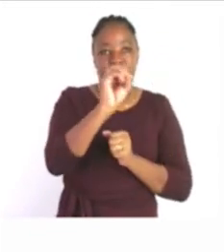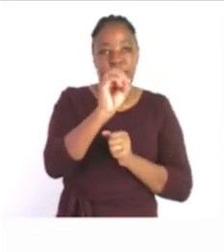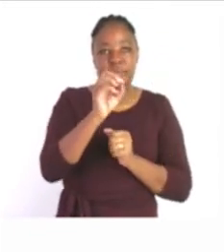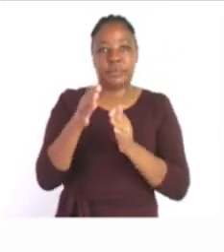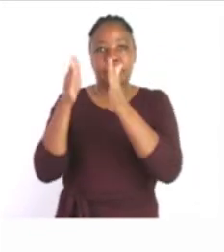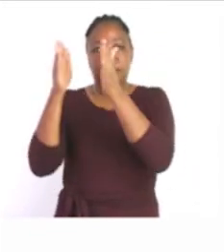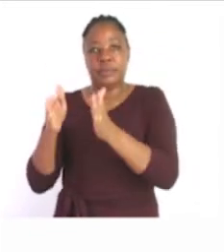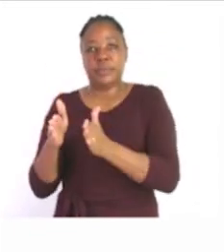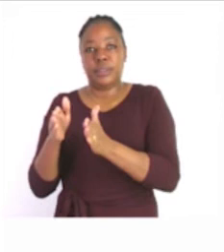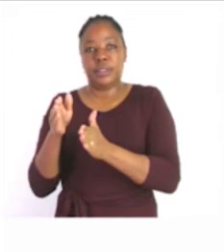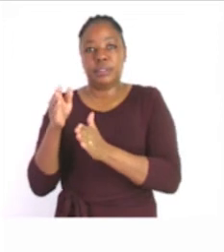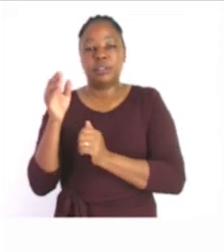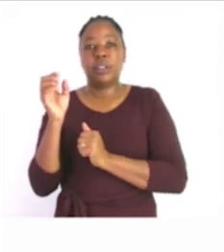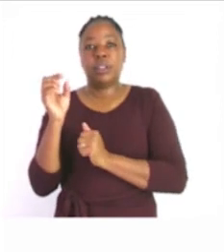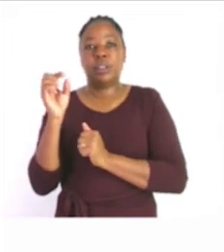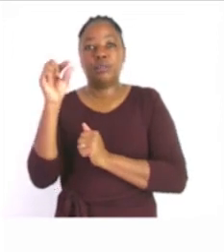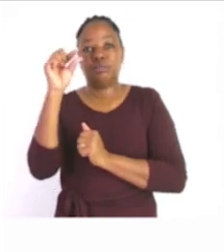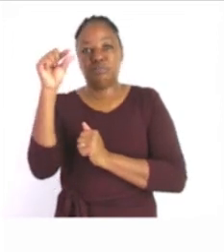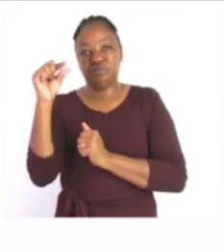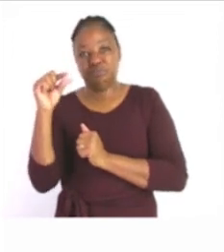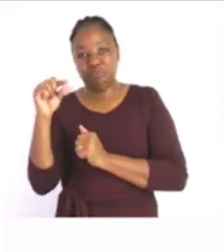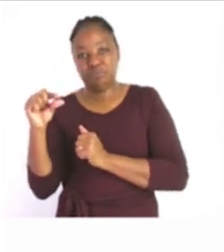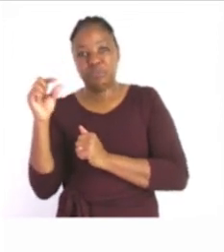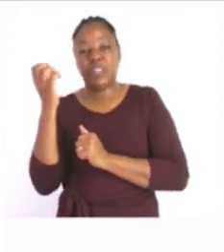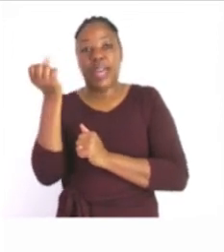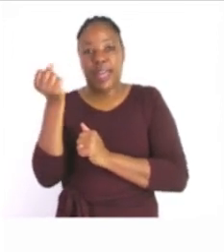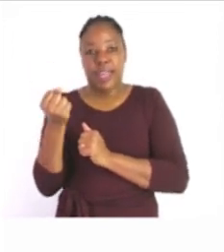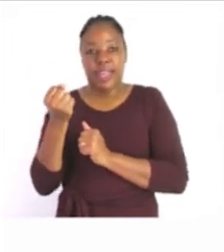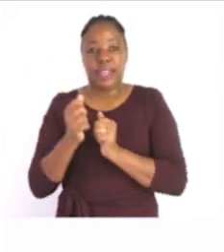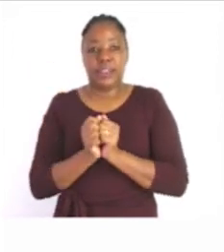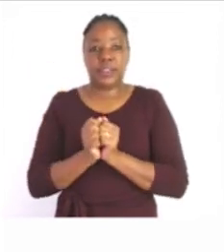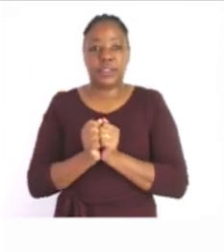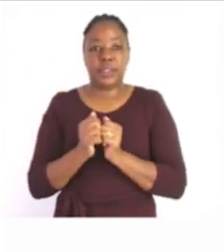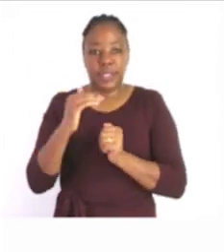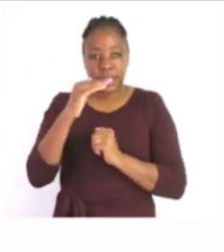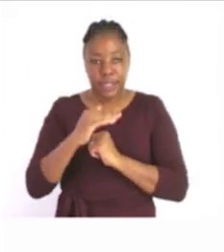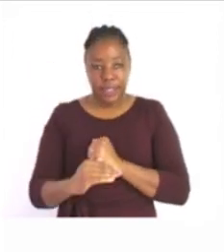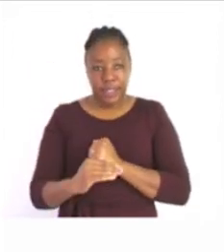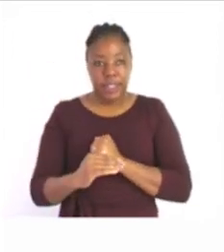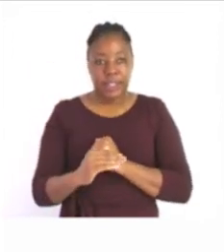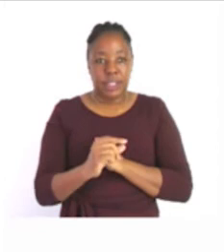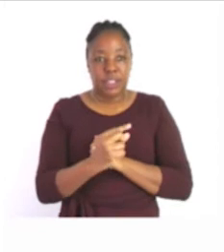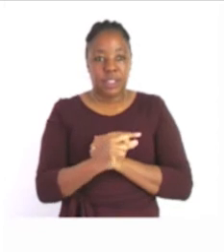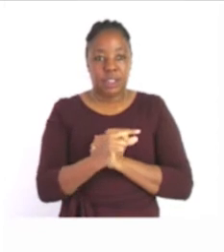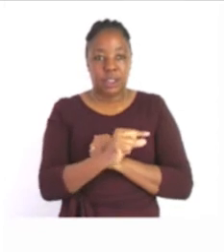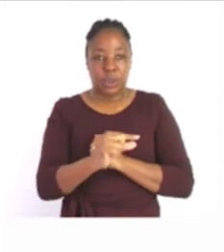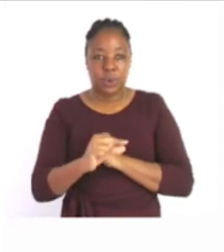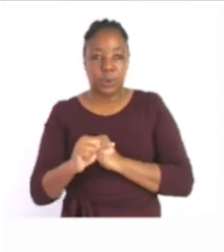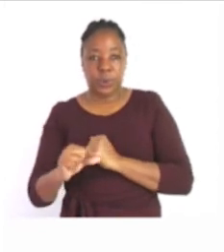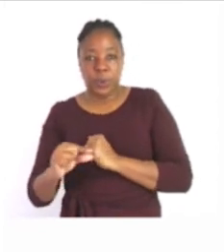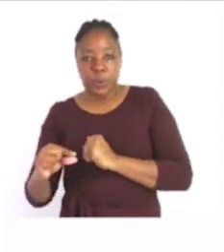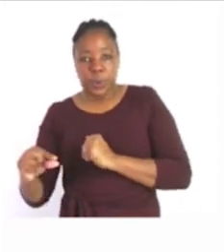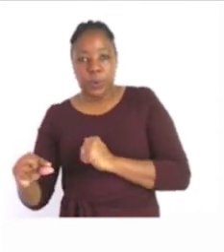columns and another one that has sounds, blended sounds together. Remember, we did talk about these